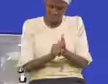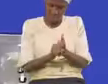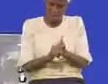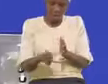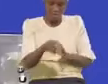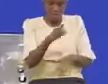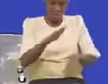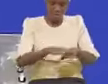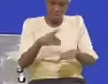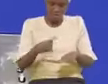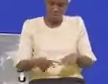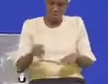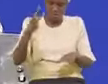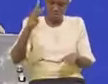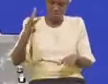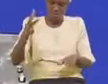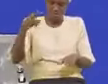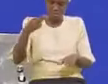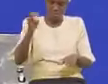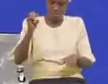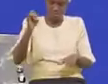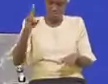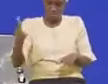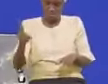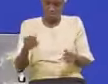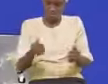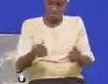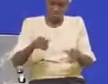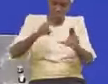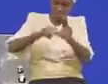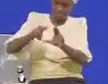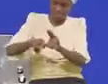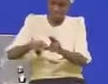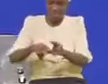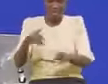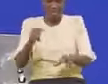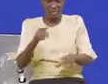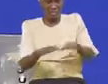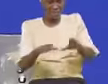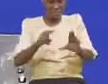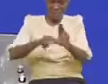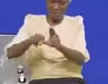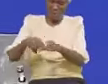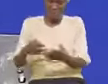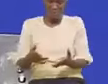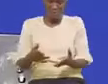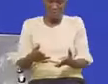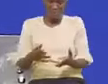elle te pereka eti kakavima Ezo zon kwa lekbo.